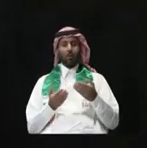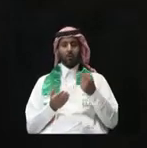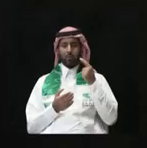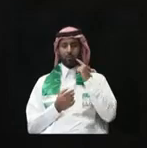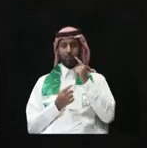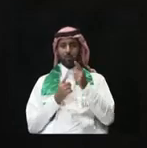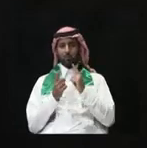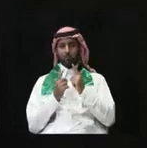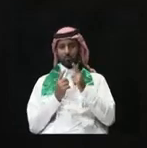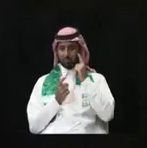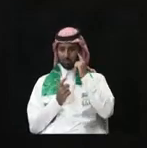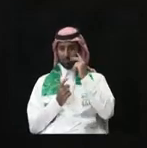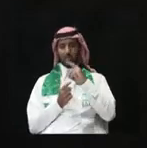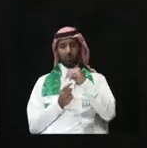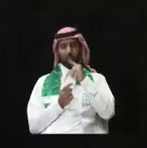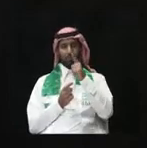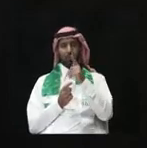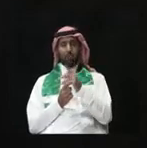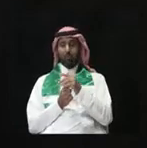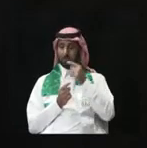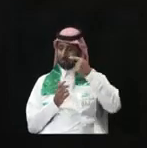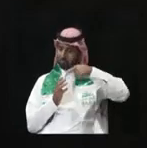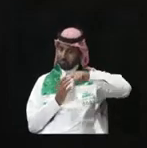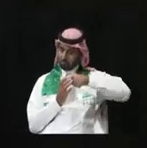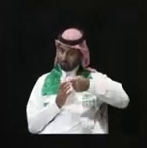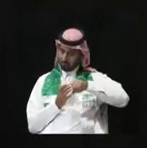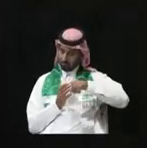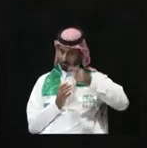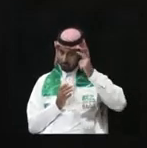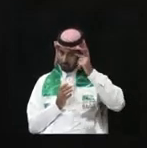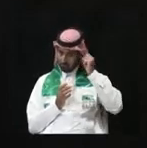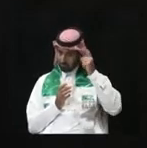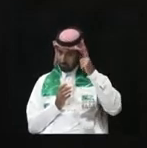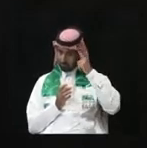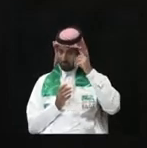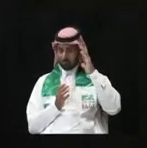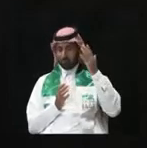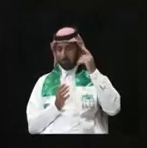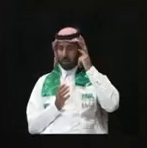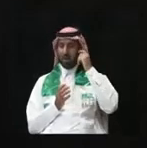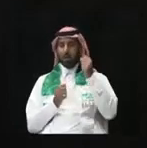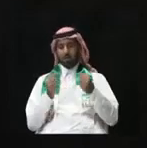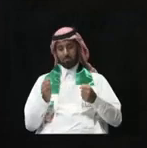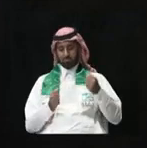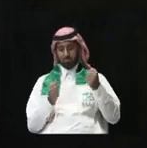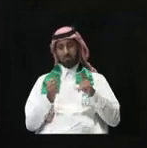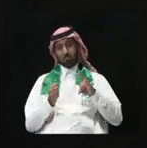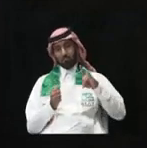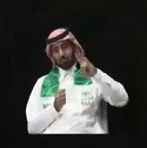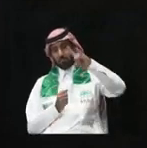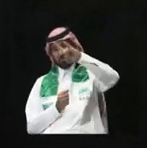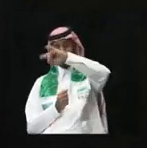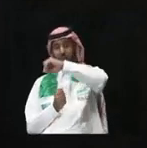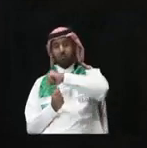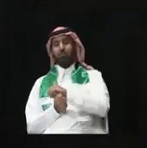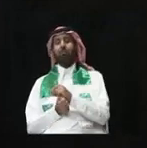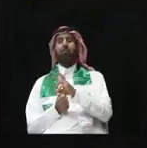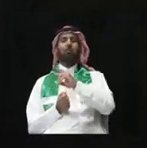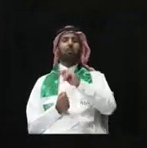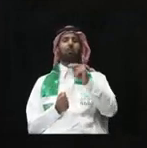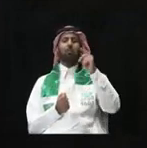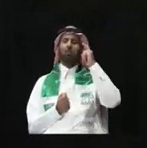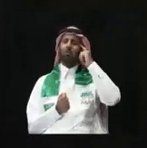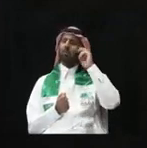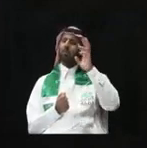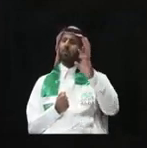of inventions, inventing cars, inventing airplanes, and even inventing the wheel,